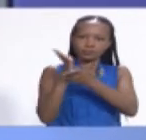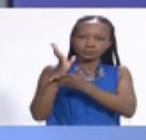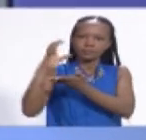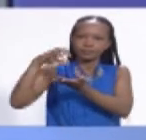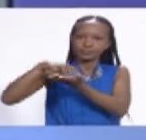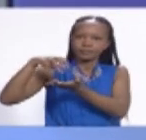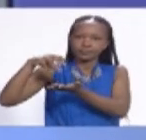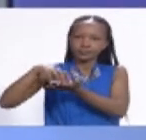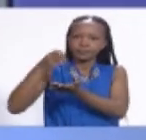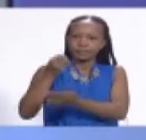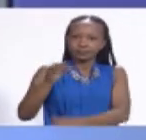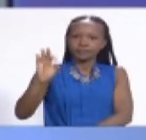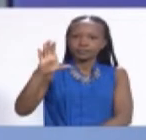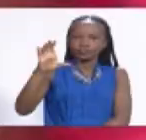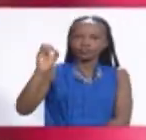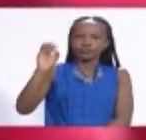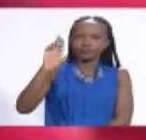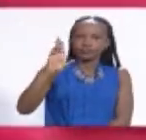the coronavirus.